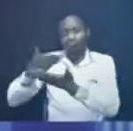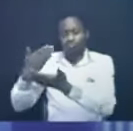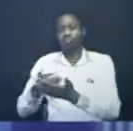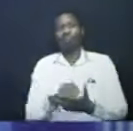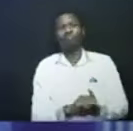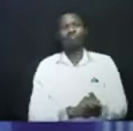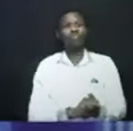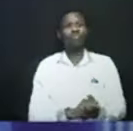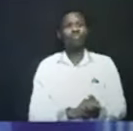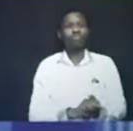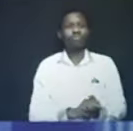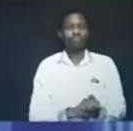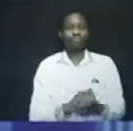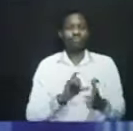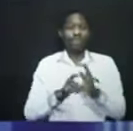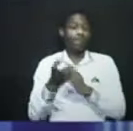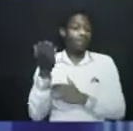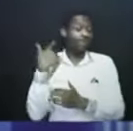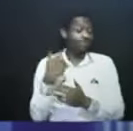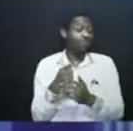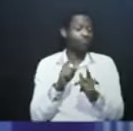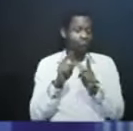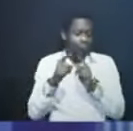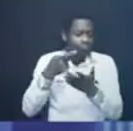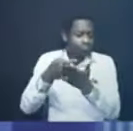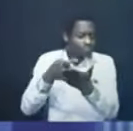And we spoke about rewards of wisdom.